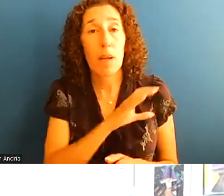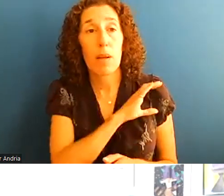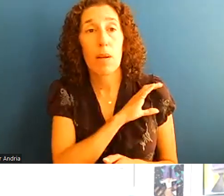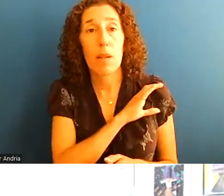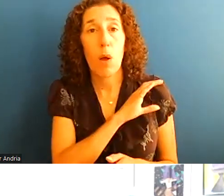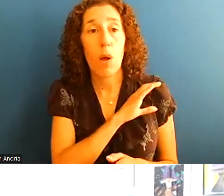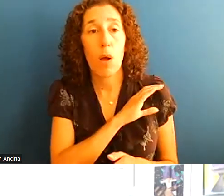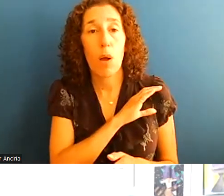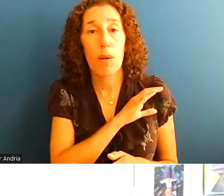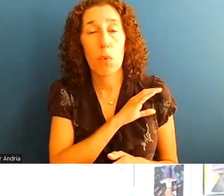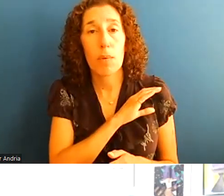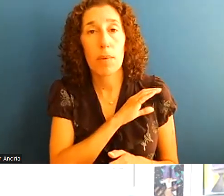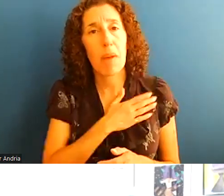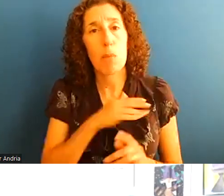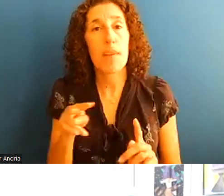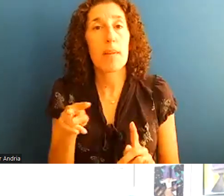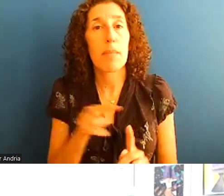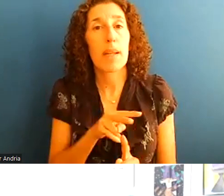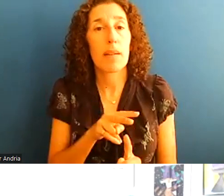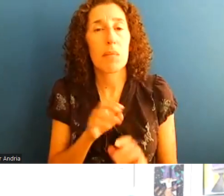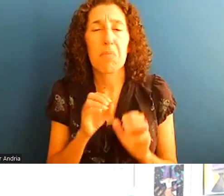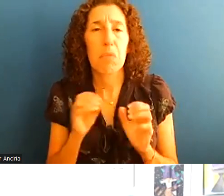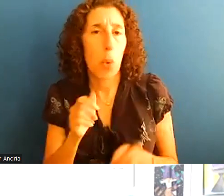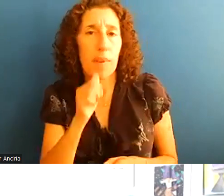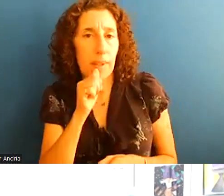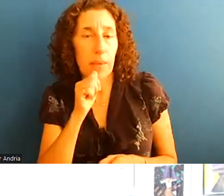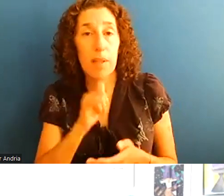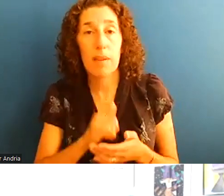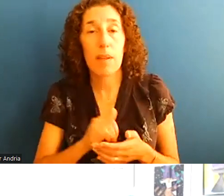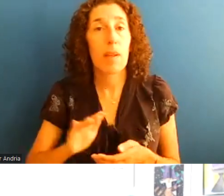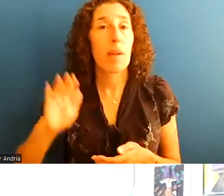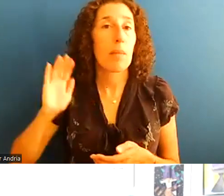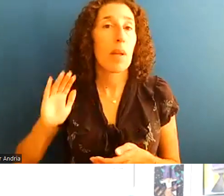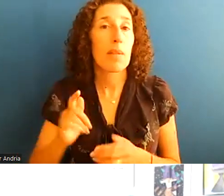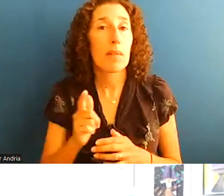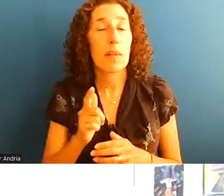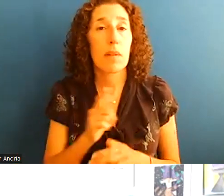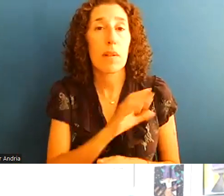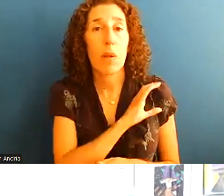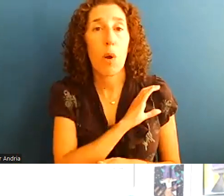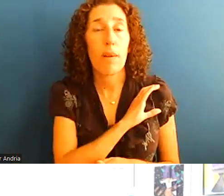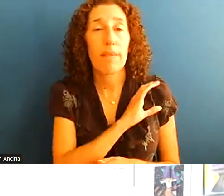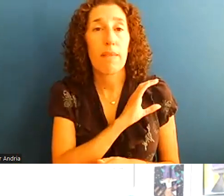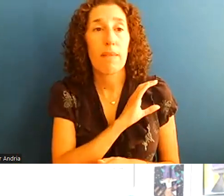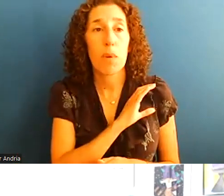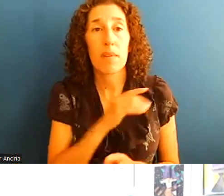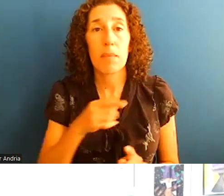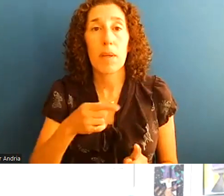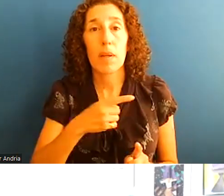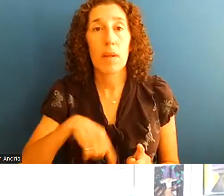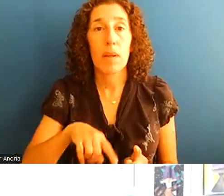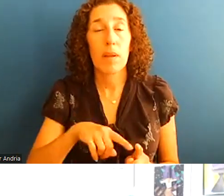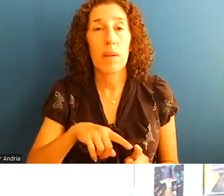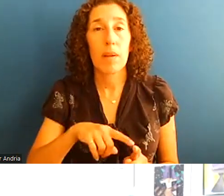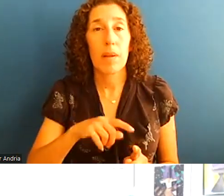it's no secret that in the past, law enforcement hasn't done a very good job